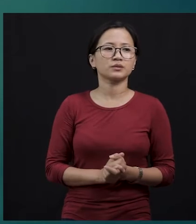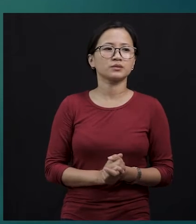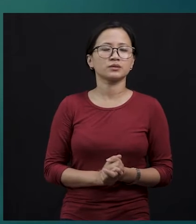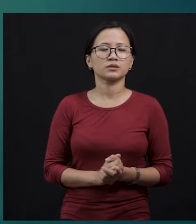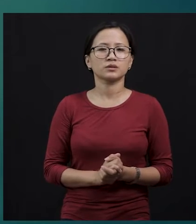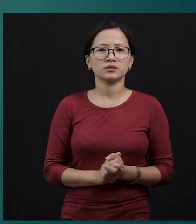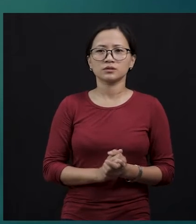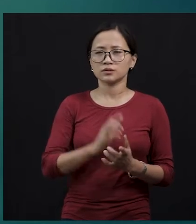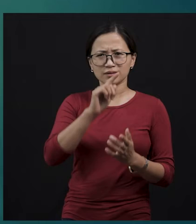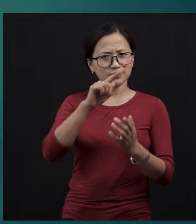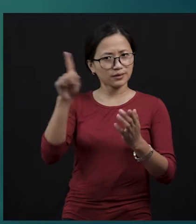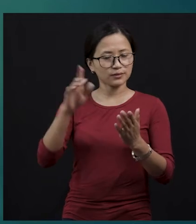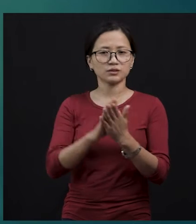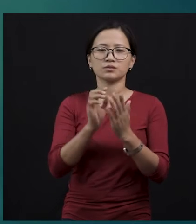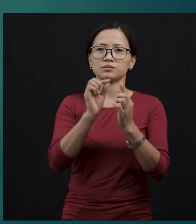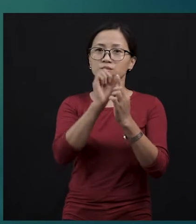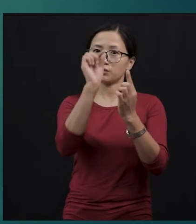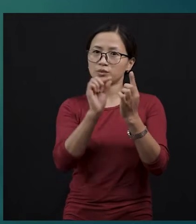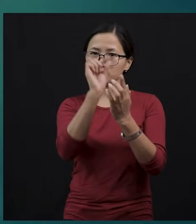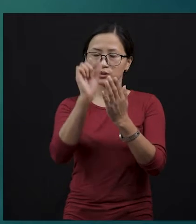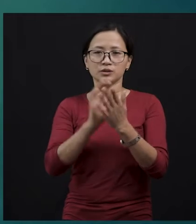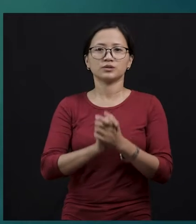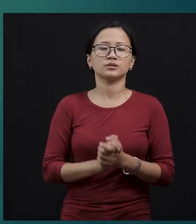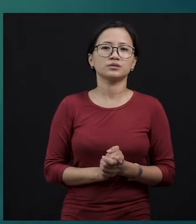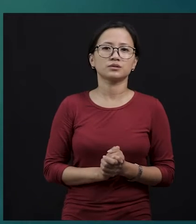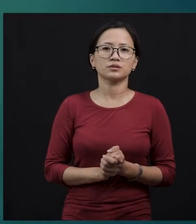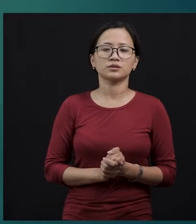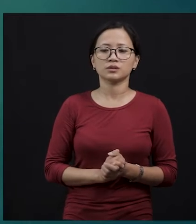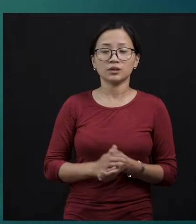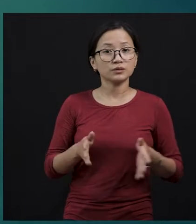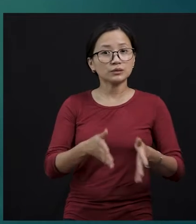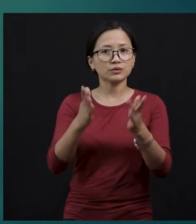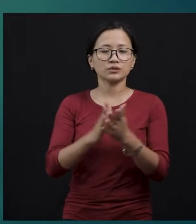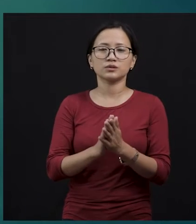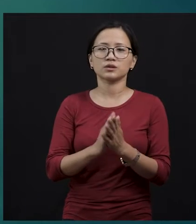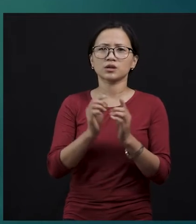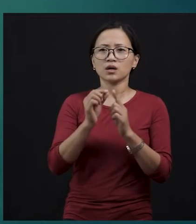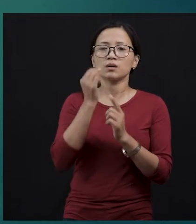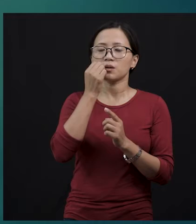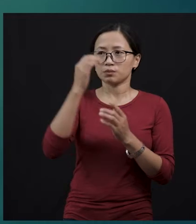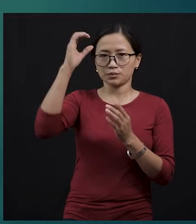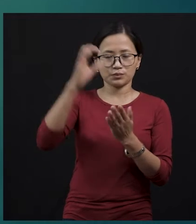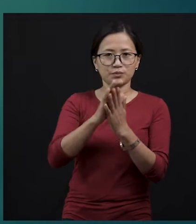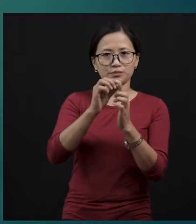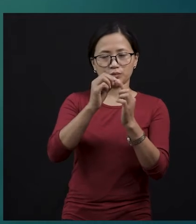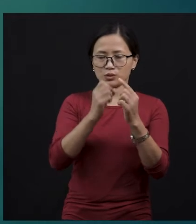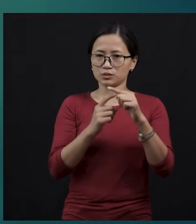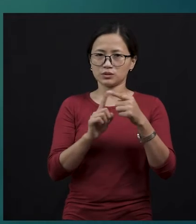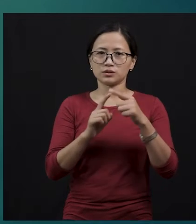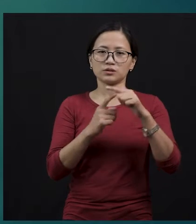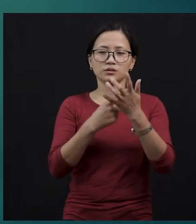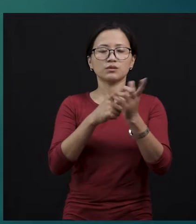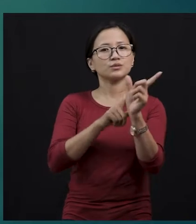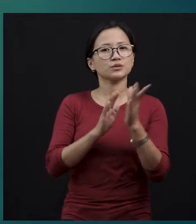the poem with correct punctuation and rhythm, okay? Rhythm means the way that a poetry should be read out. And the next one would